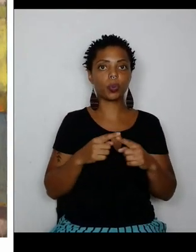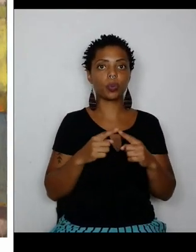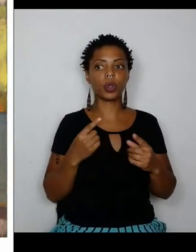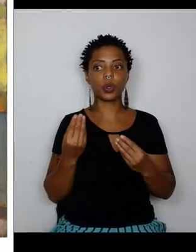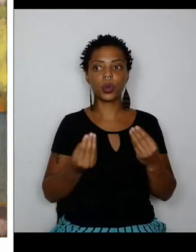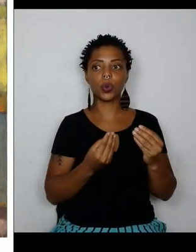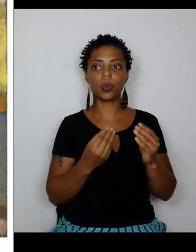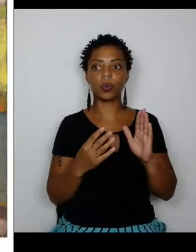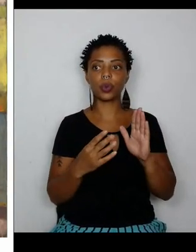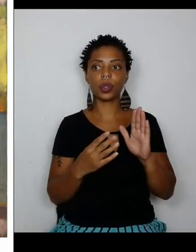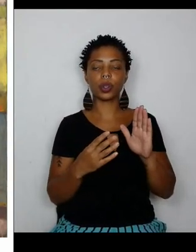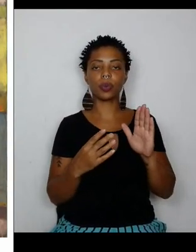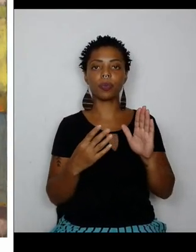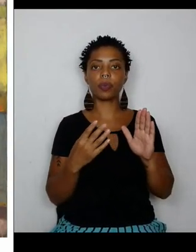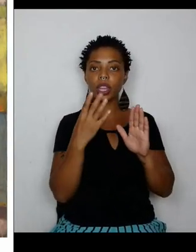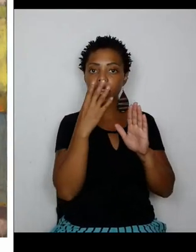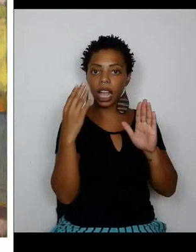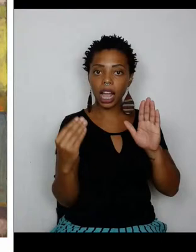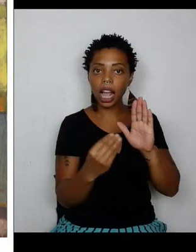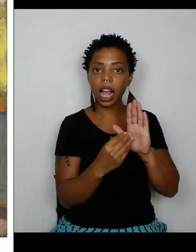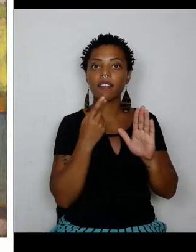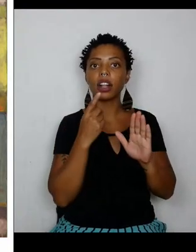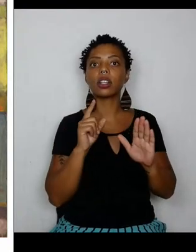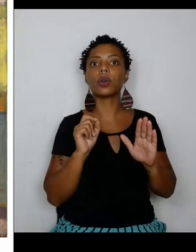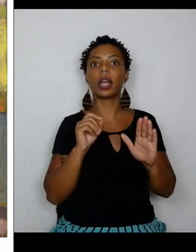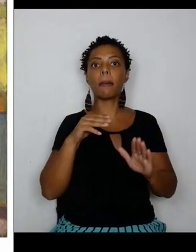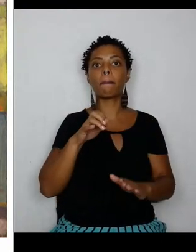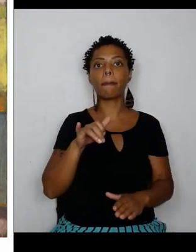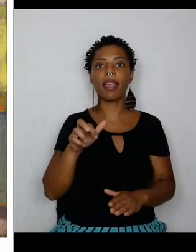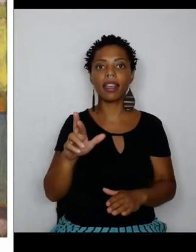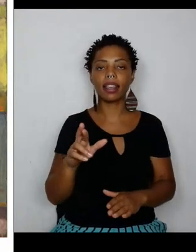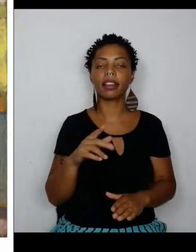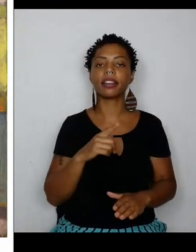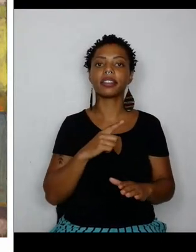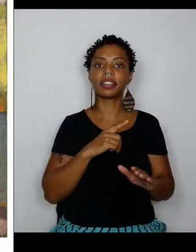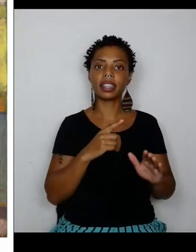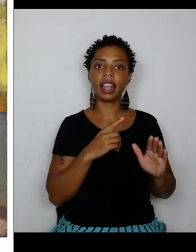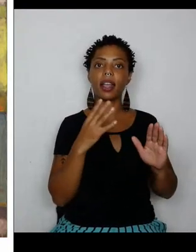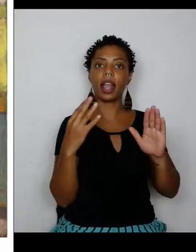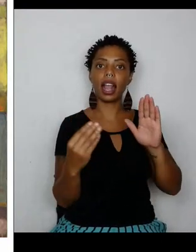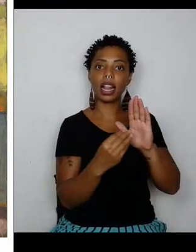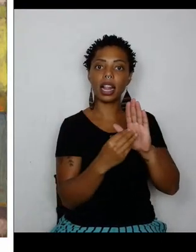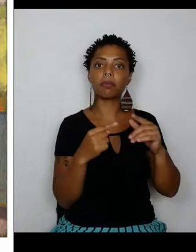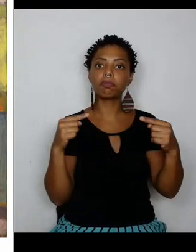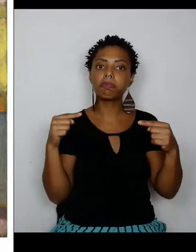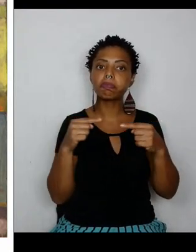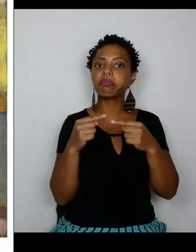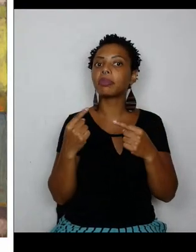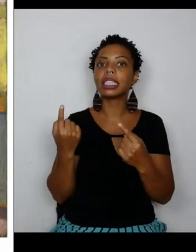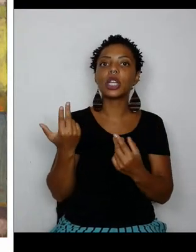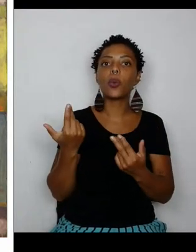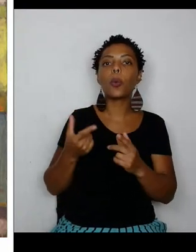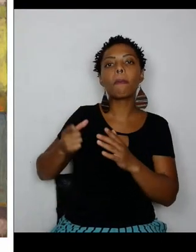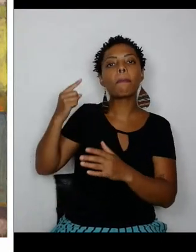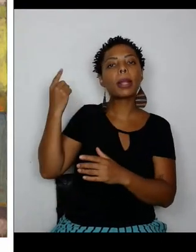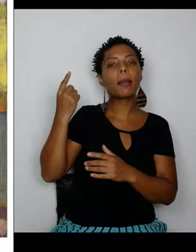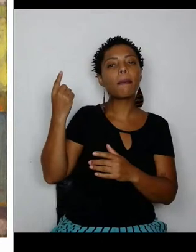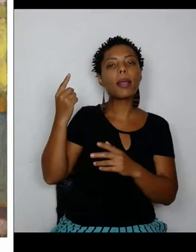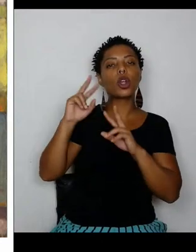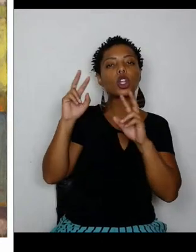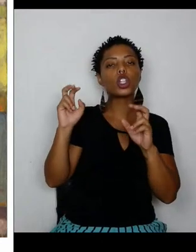further links the former to the evolving transcendence of the holy face the two works hunt close together in the in